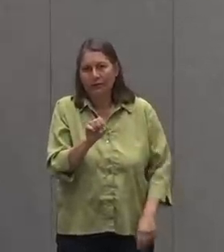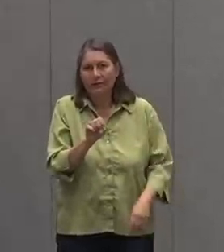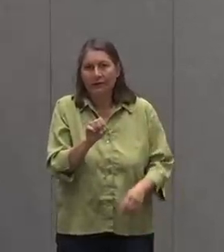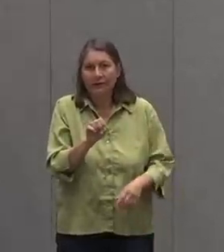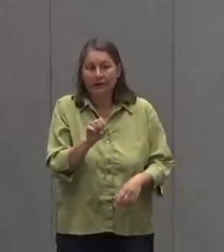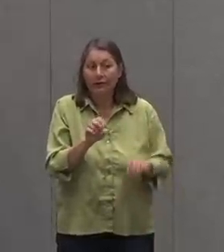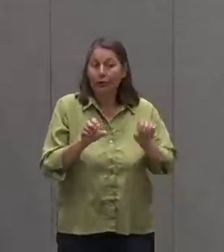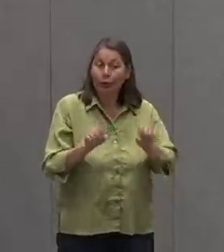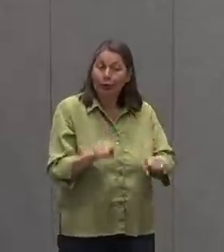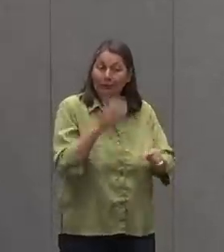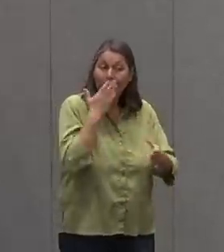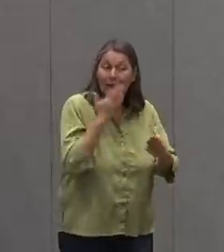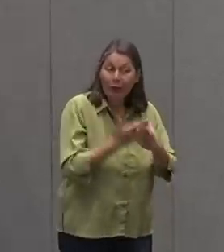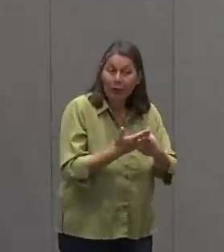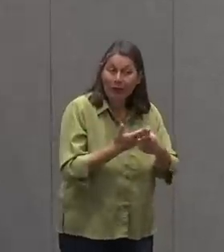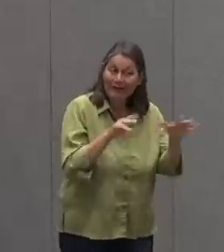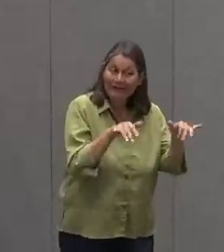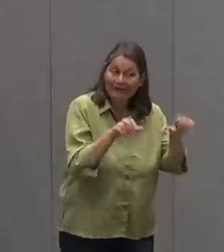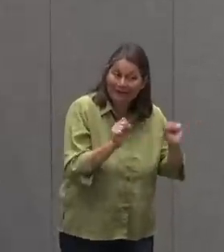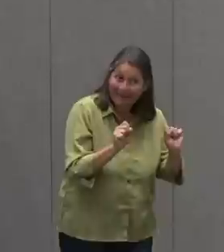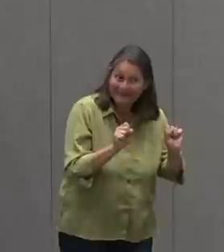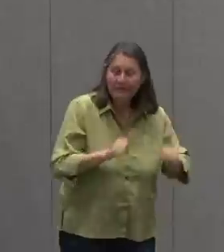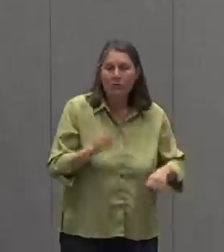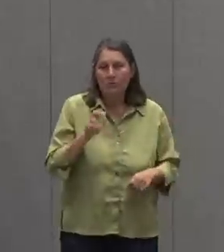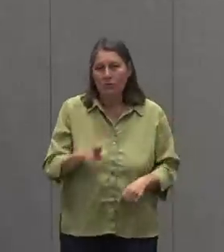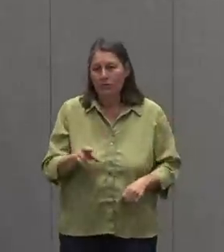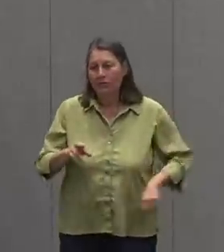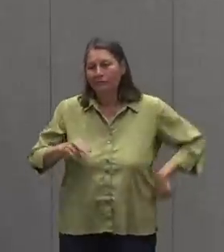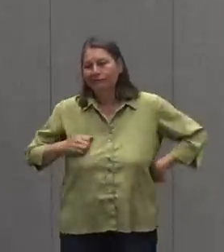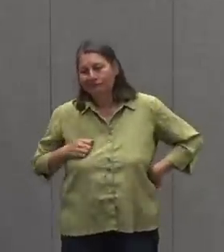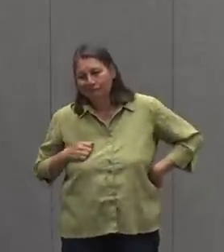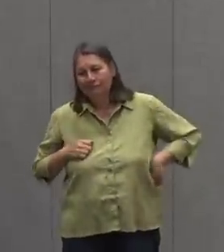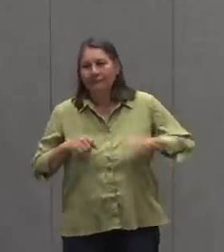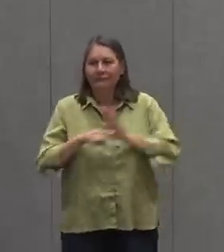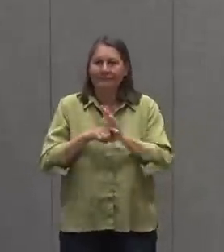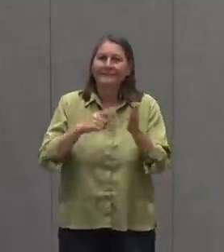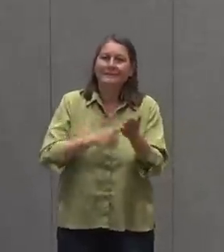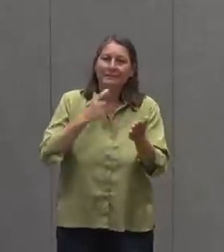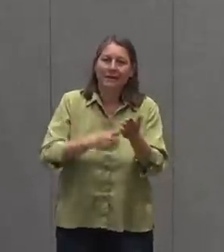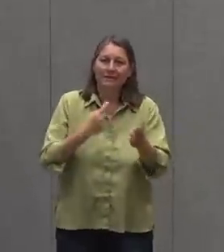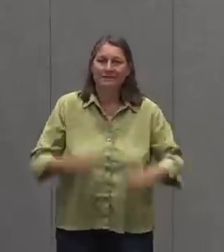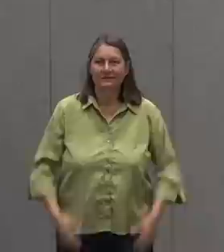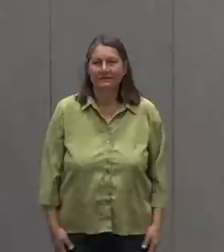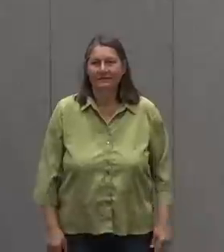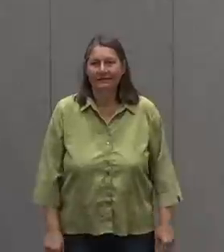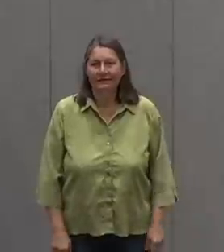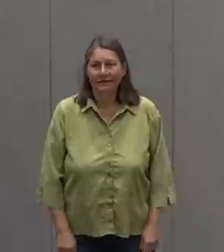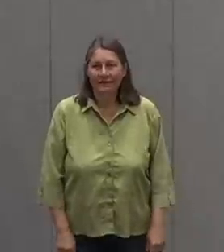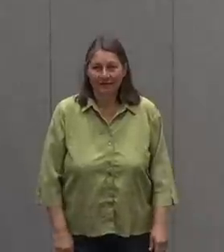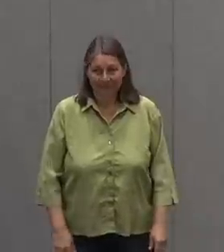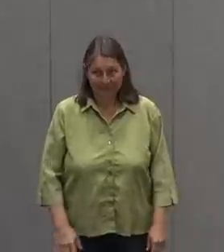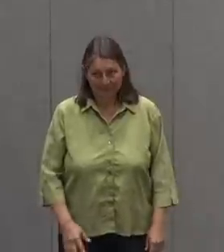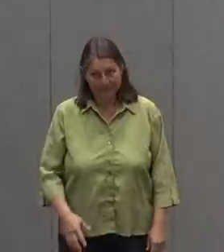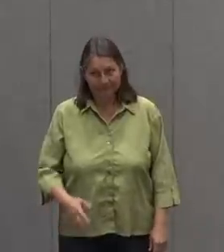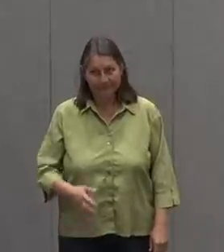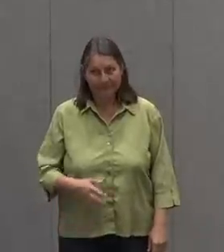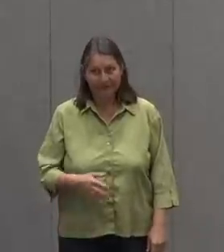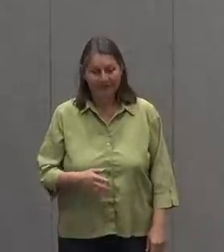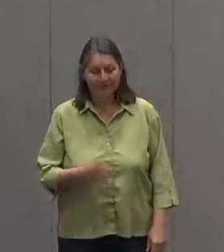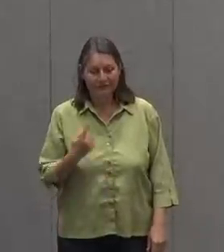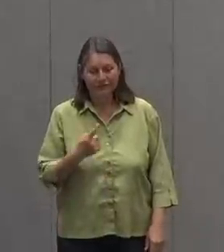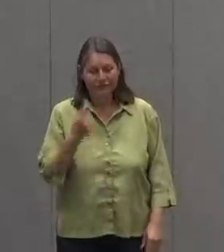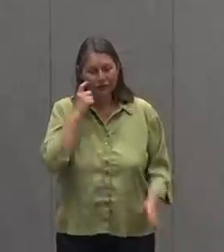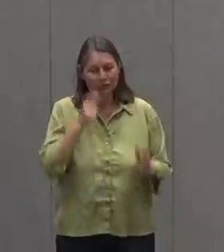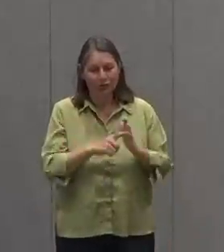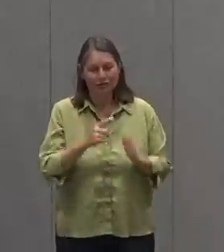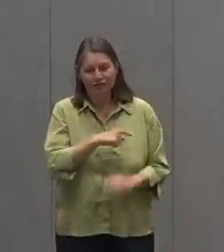very good, yay, or it could be very bad sometimes. And then did the little finger come over here pointing towards